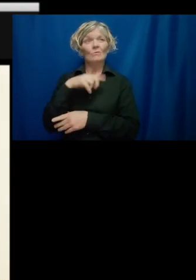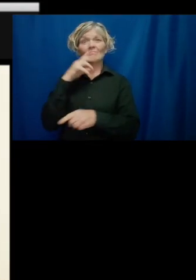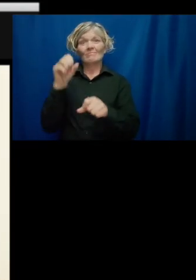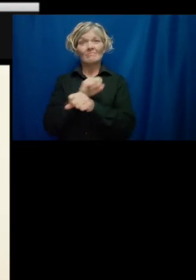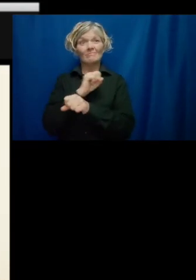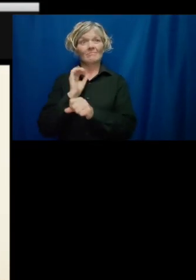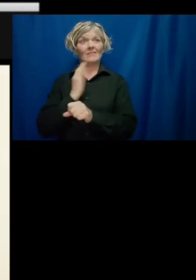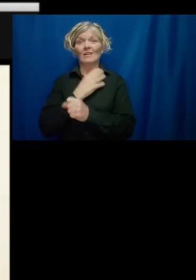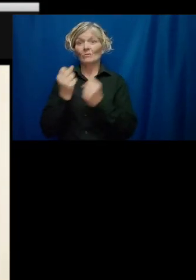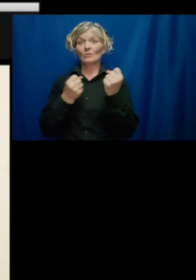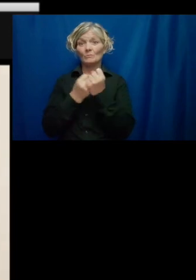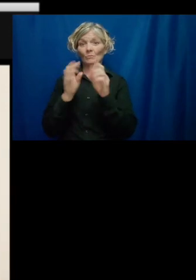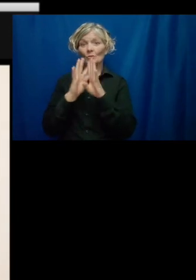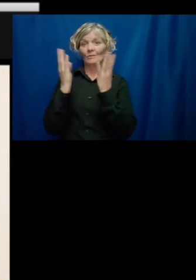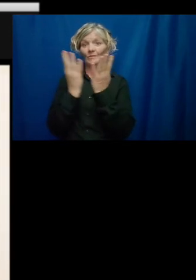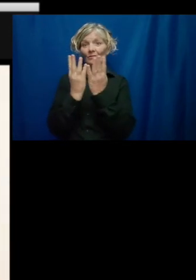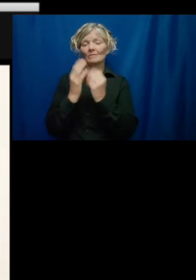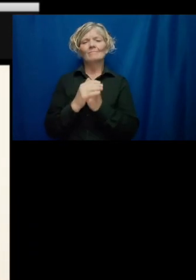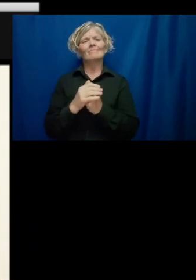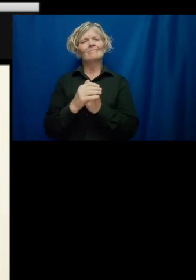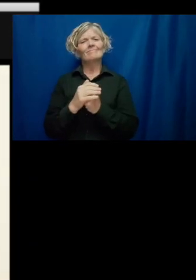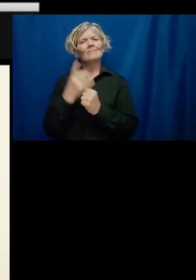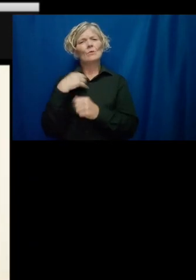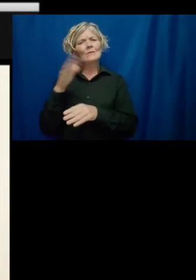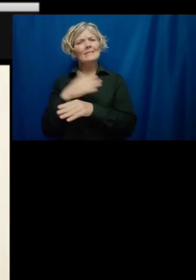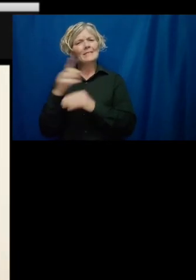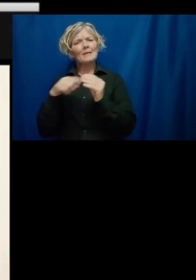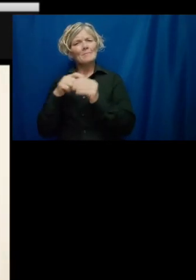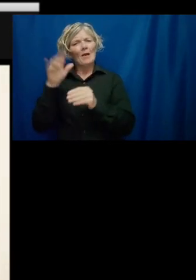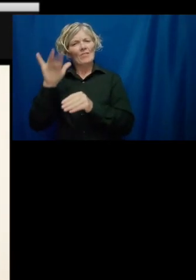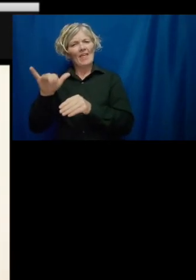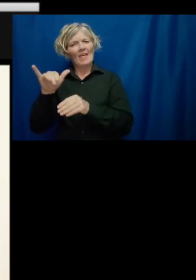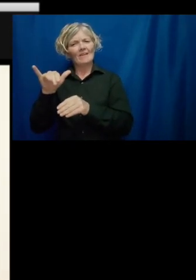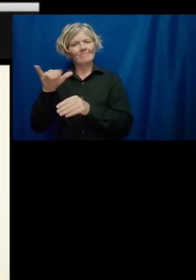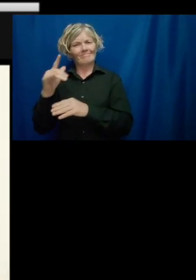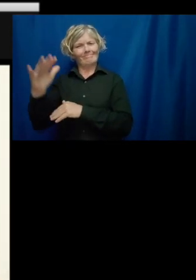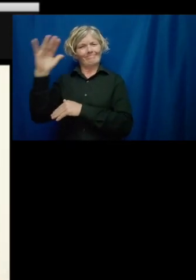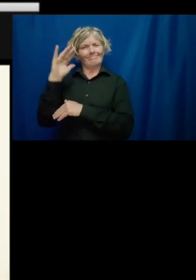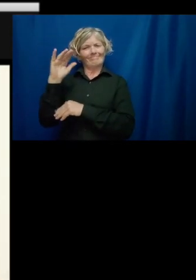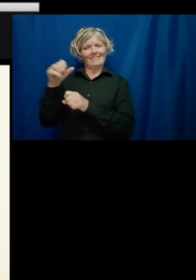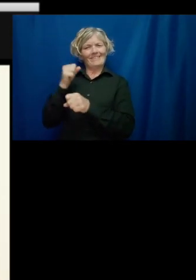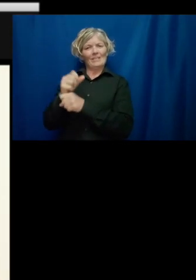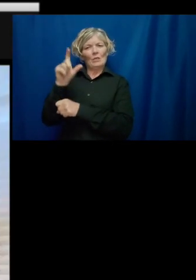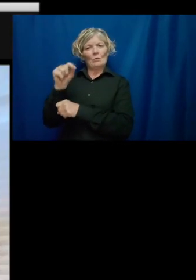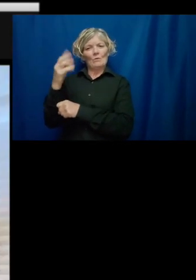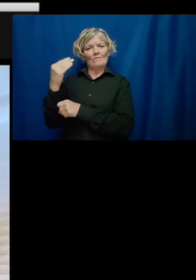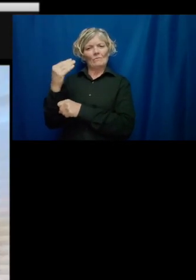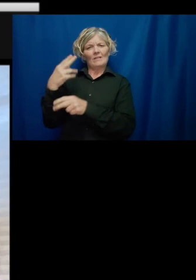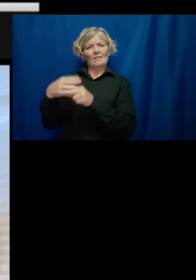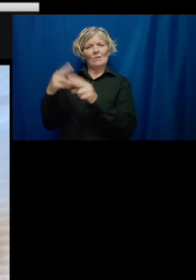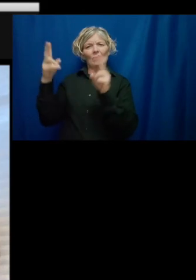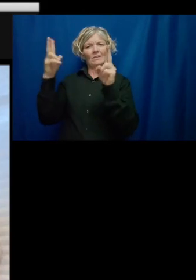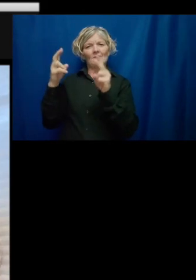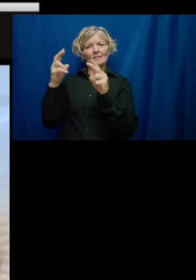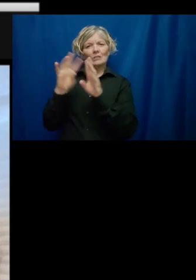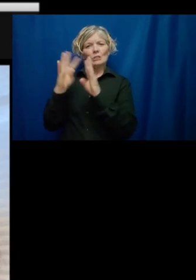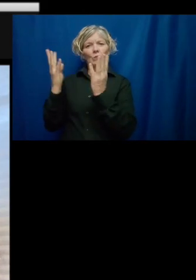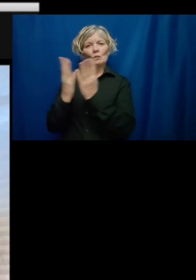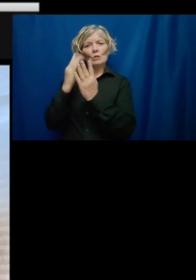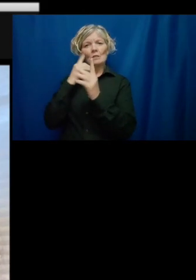circle. We sang a song about that back in 2014 called A Circle of Friends. Oh